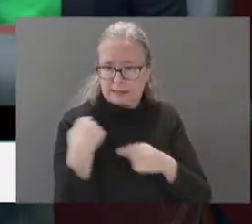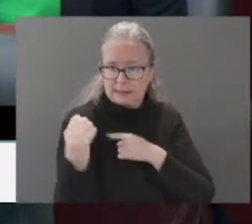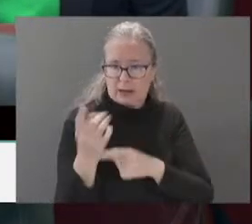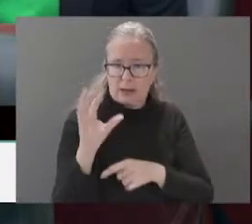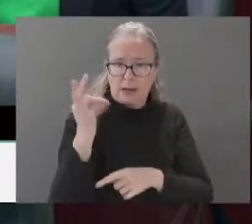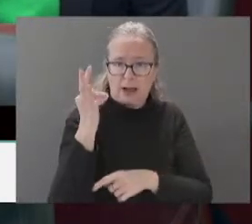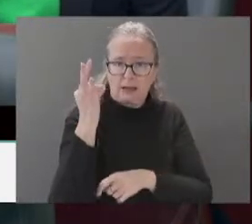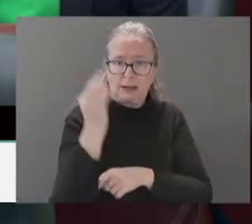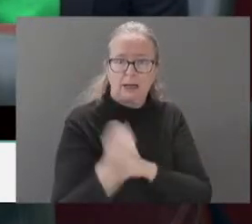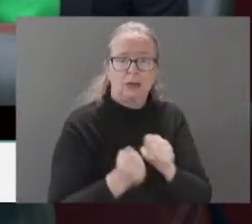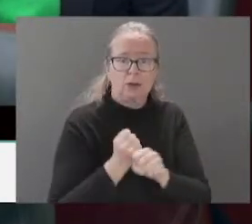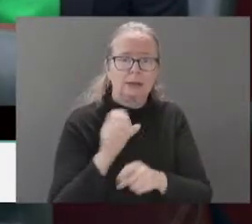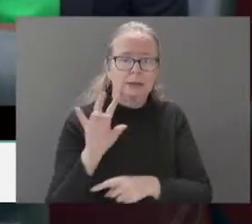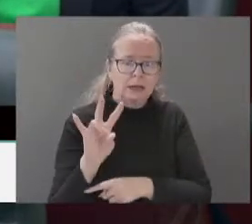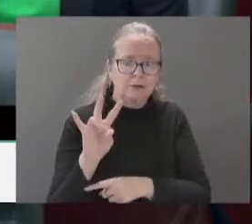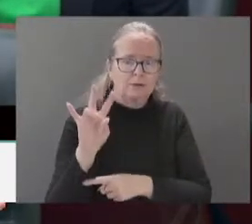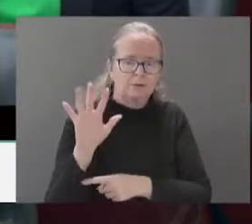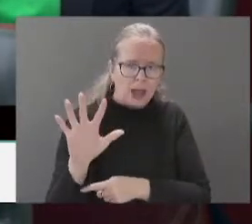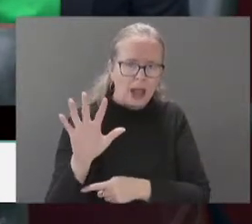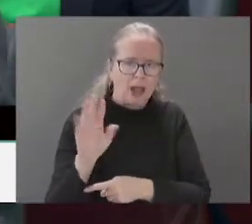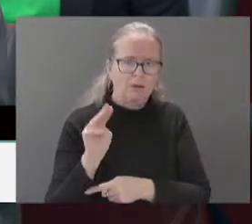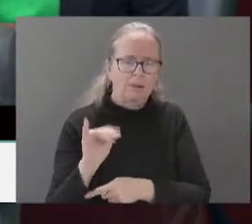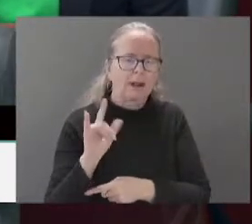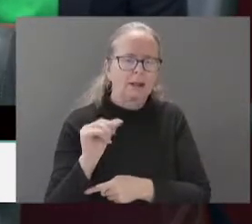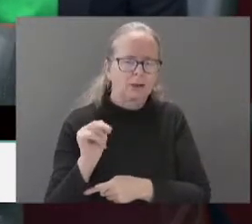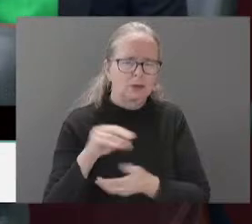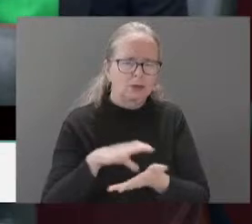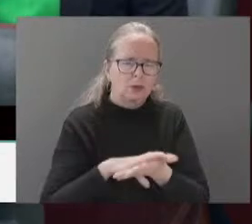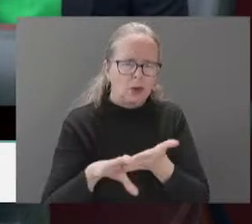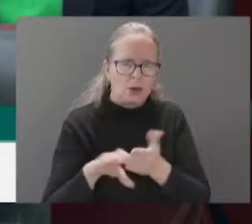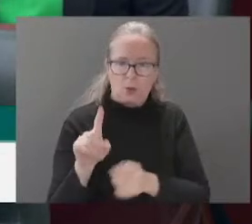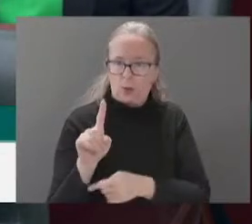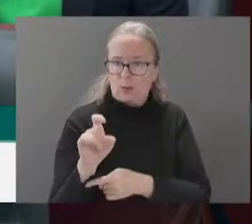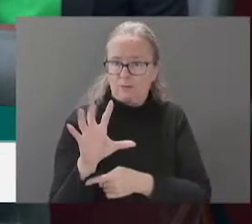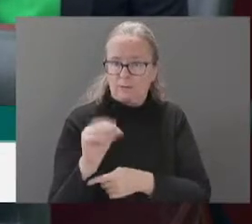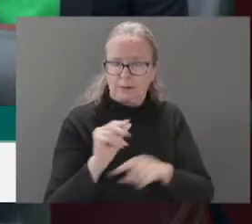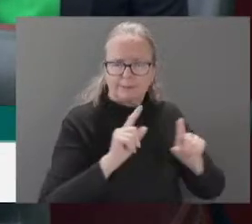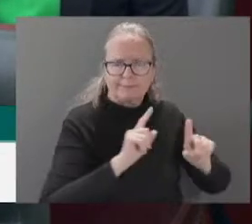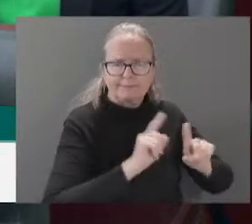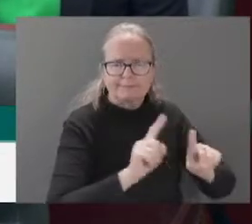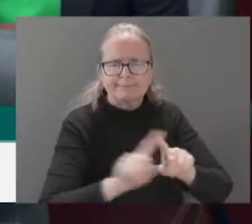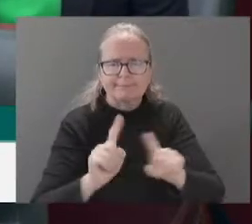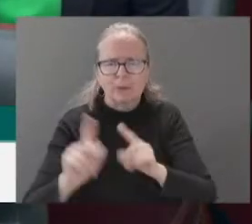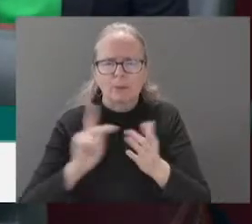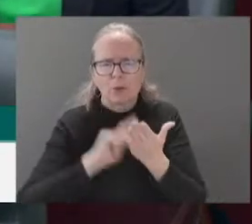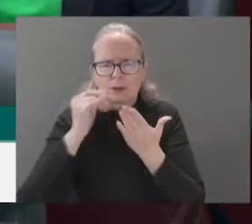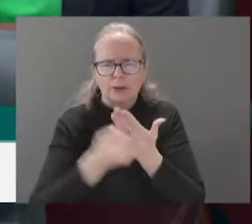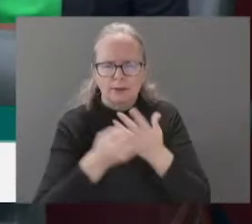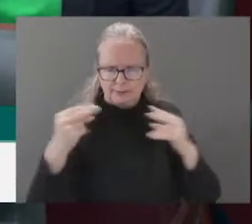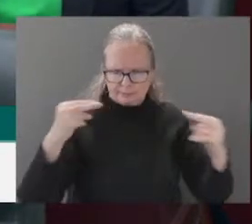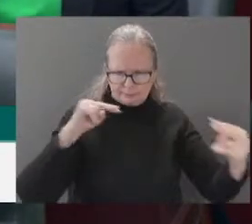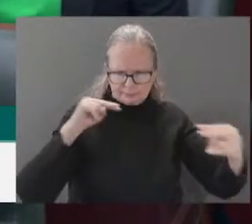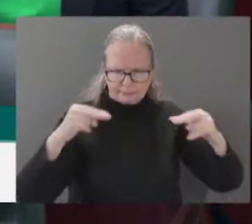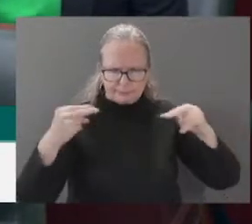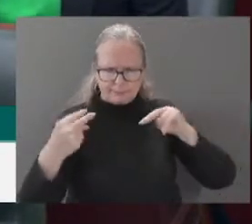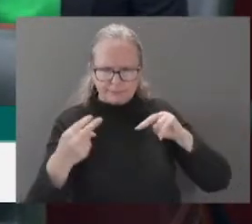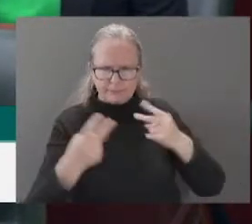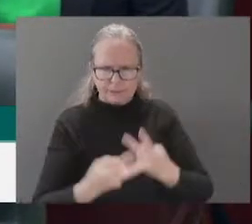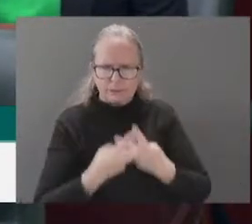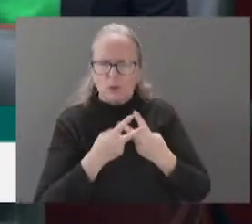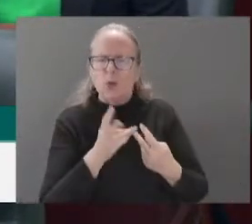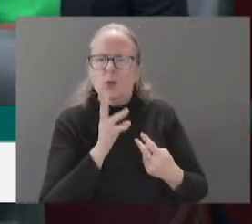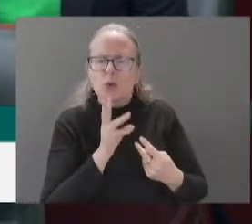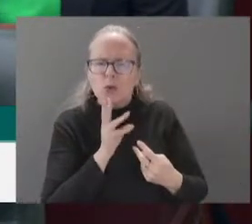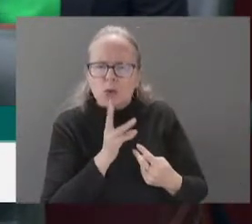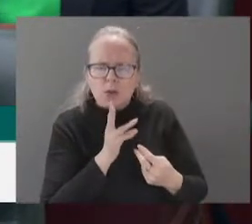over 150 different projects Each of which are focused on water conservation and water treatment because we know Mr Speaker that in a time of drought every